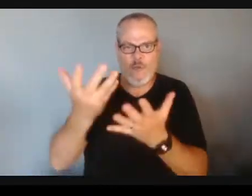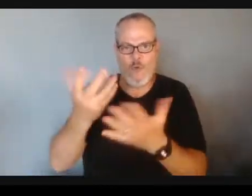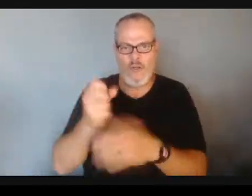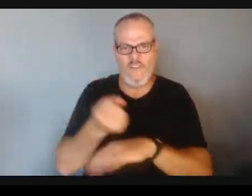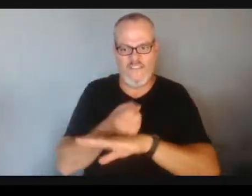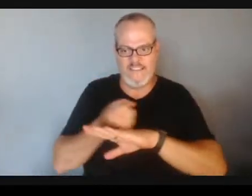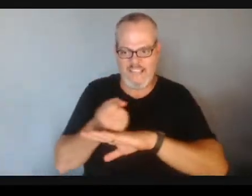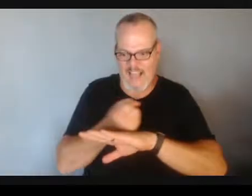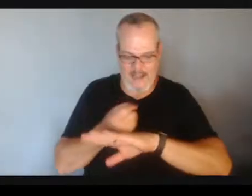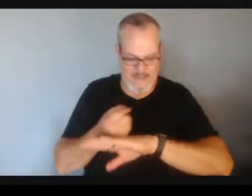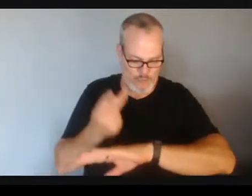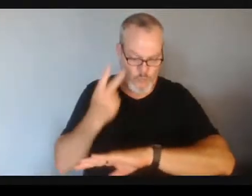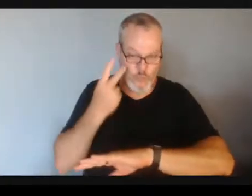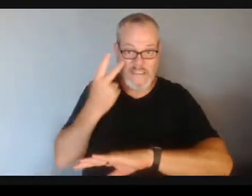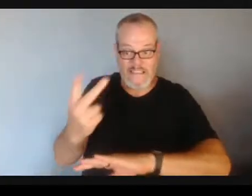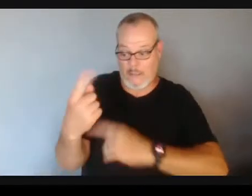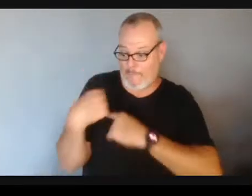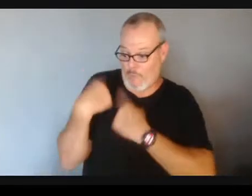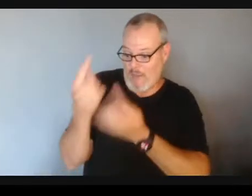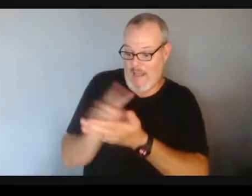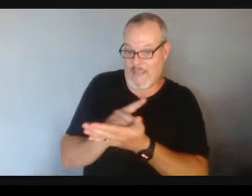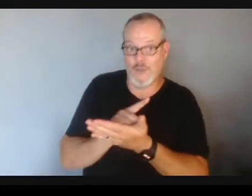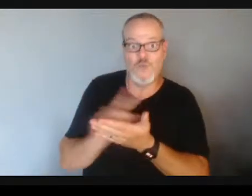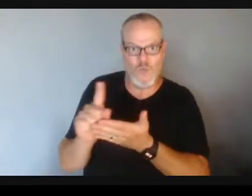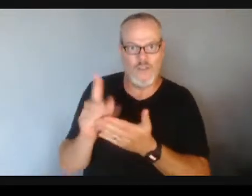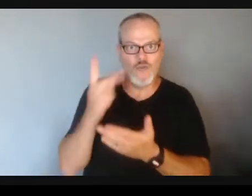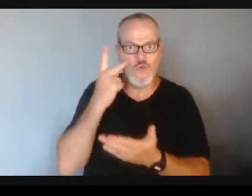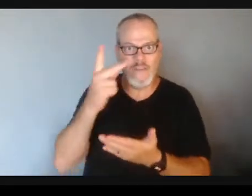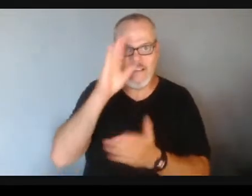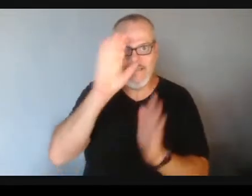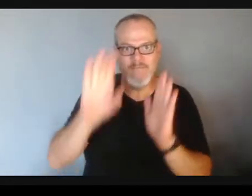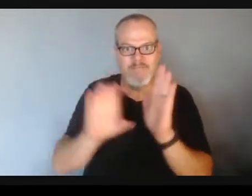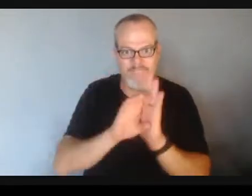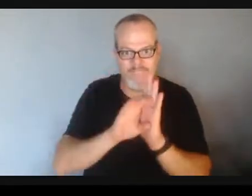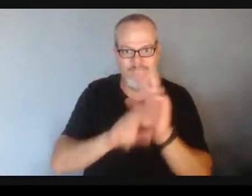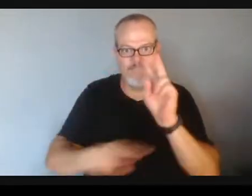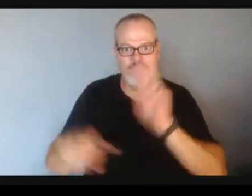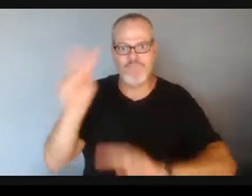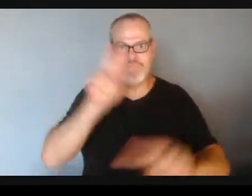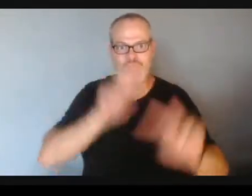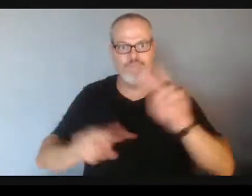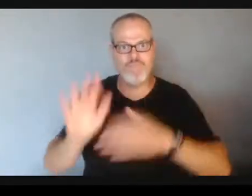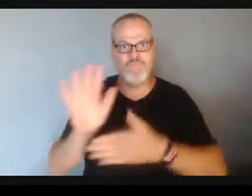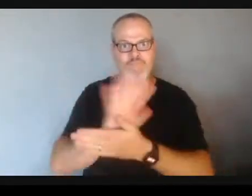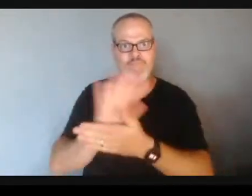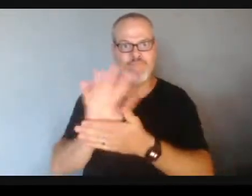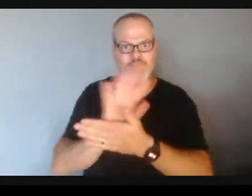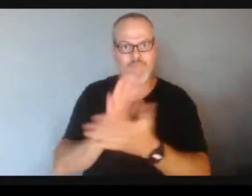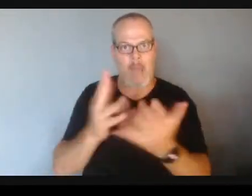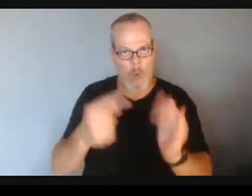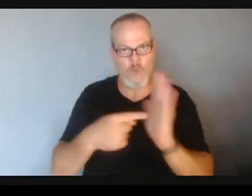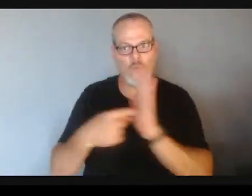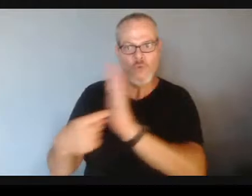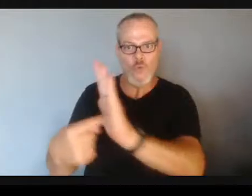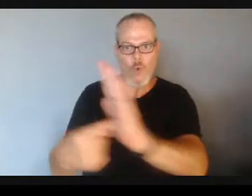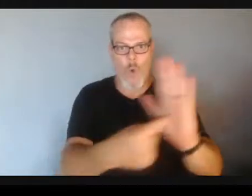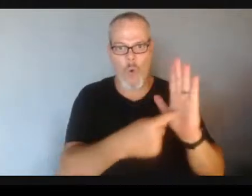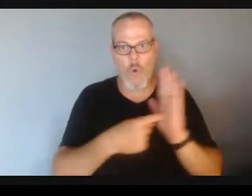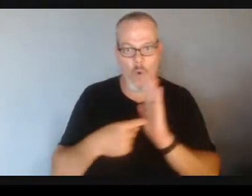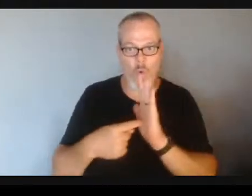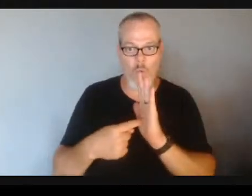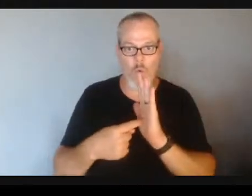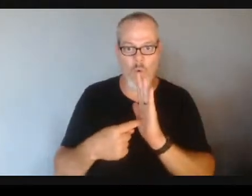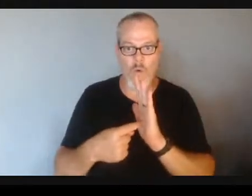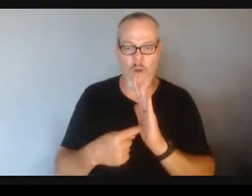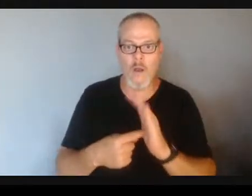the last week worth of footage. And I wanted to show this just as we talk about Pohiki, but we had some